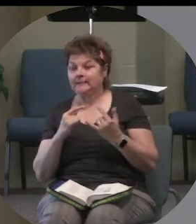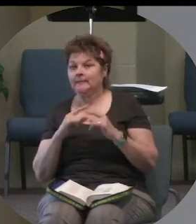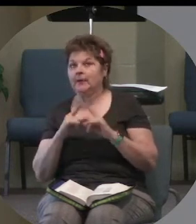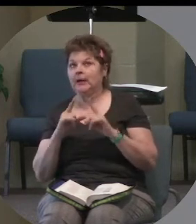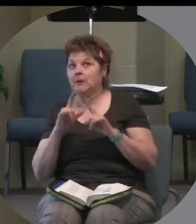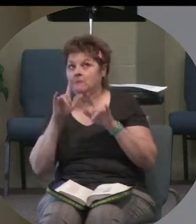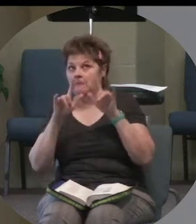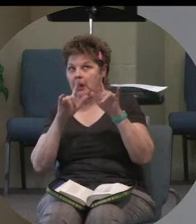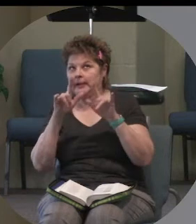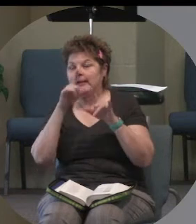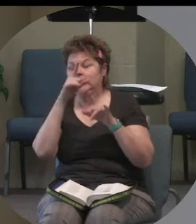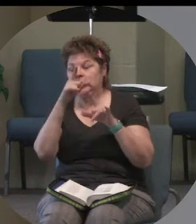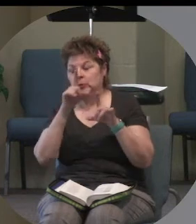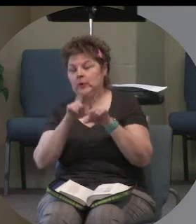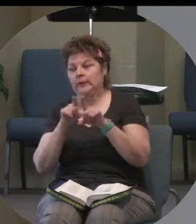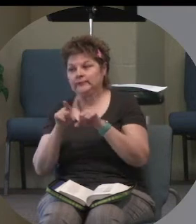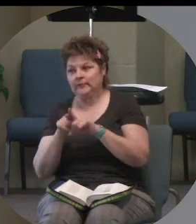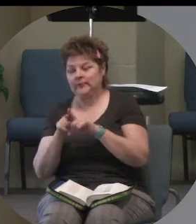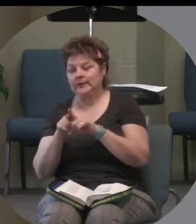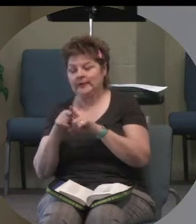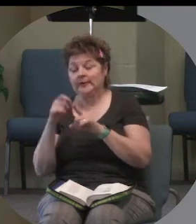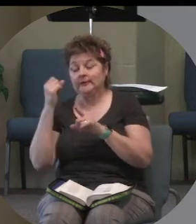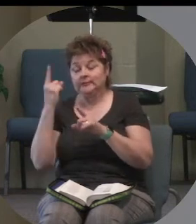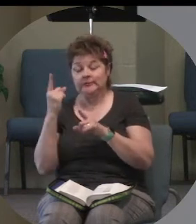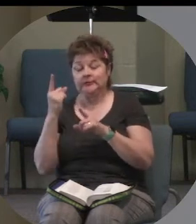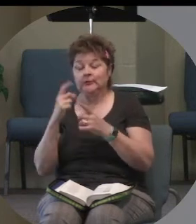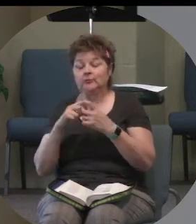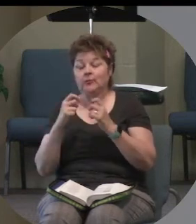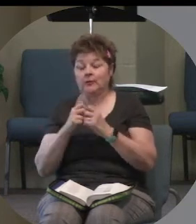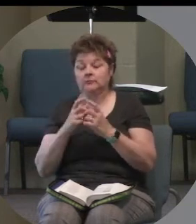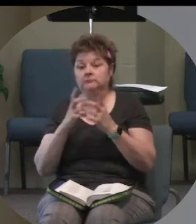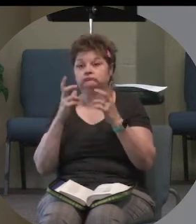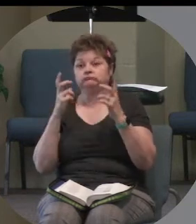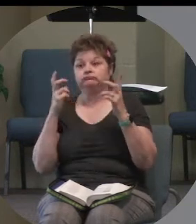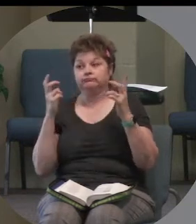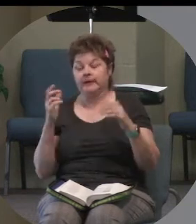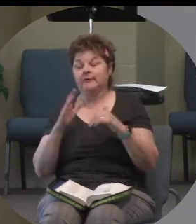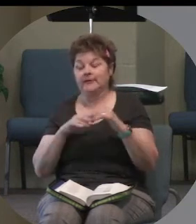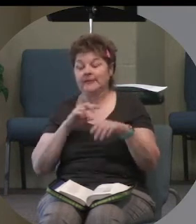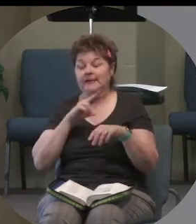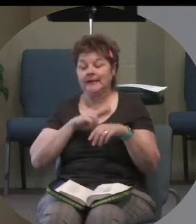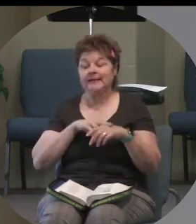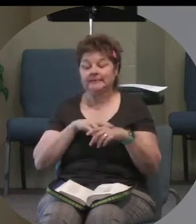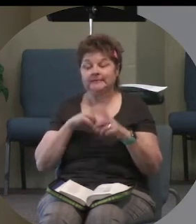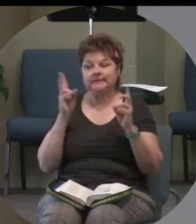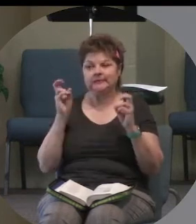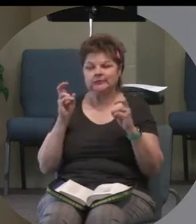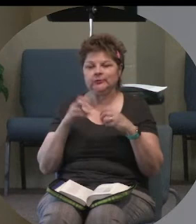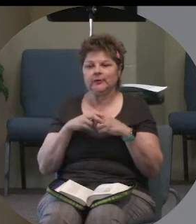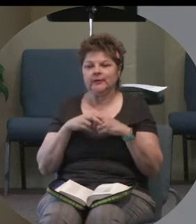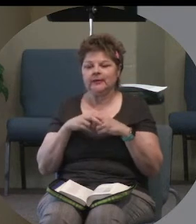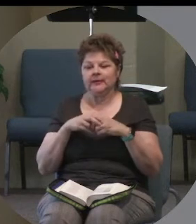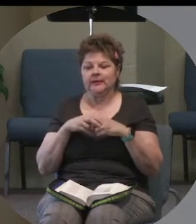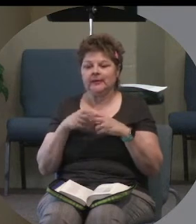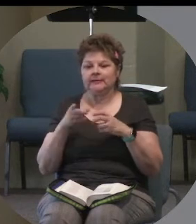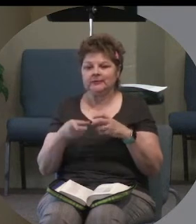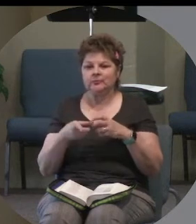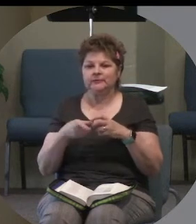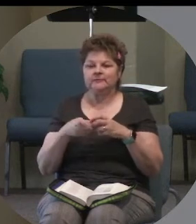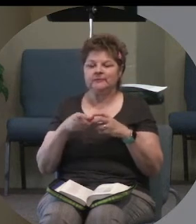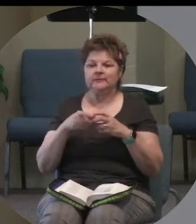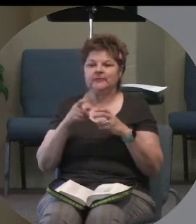He realized the problem was far bigger than just the nation's problem, that this was a testament from the world against